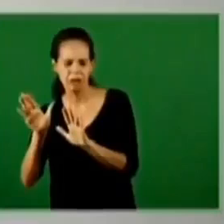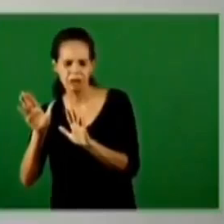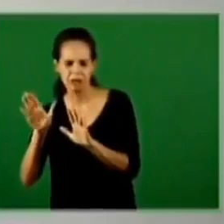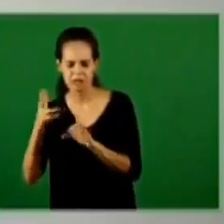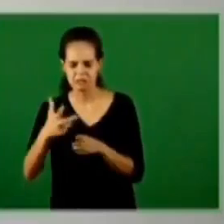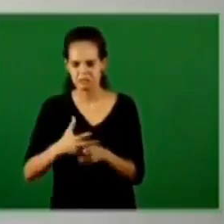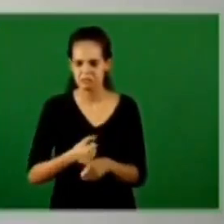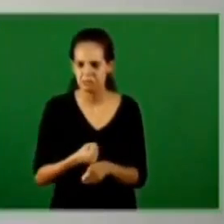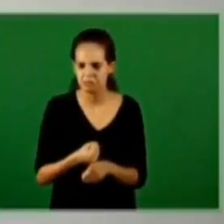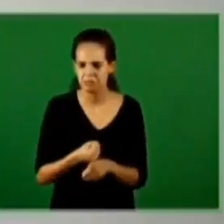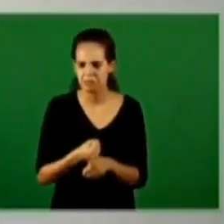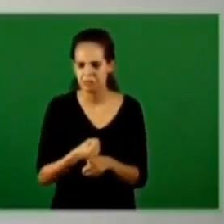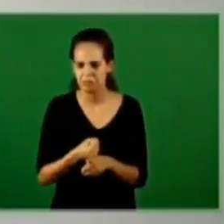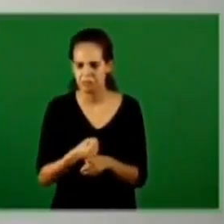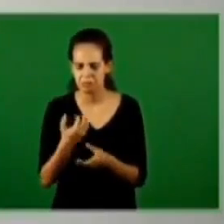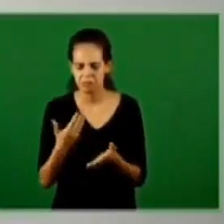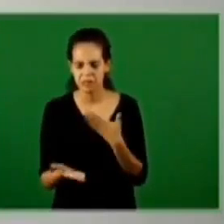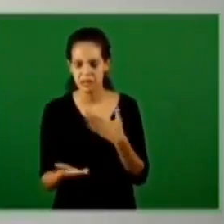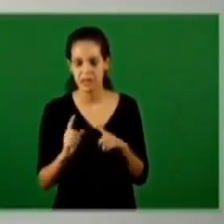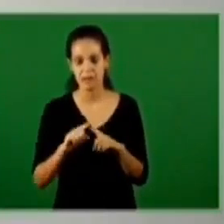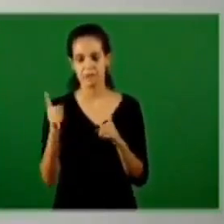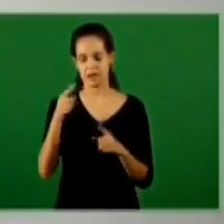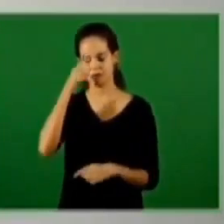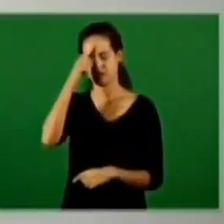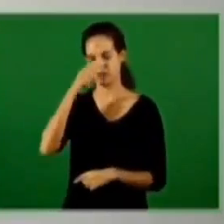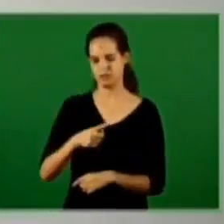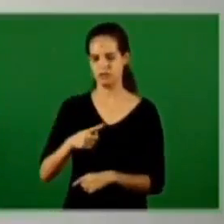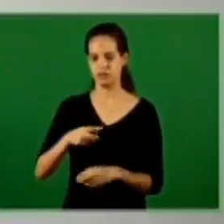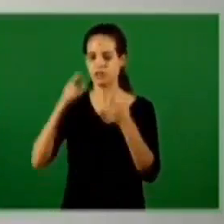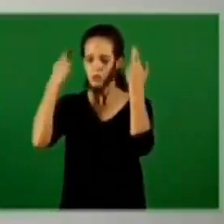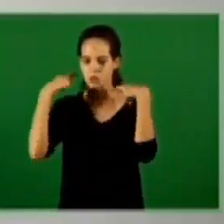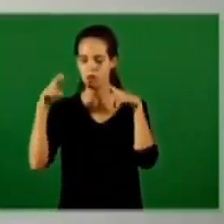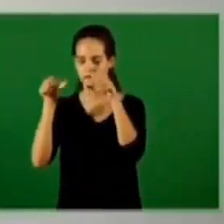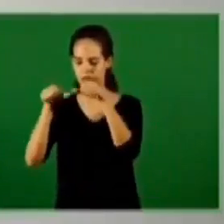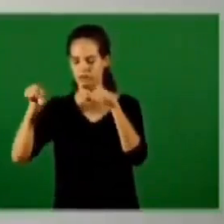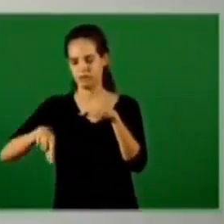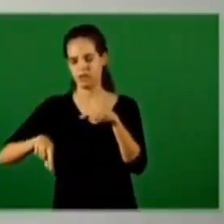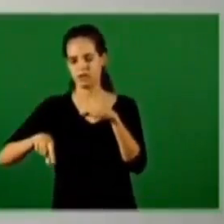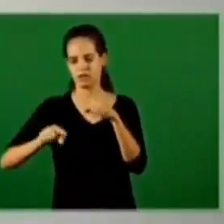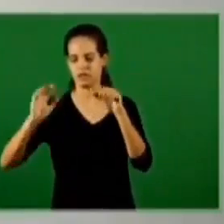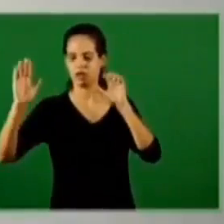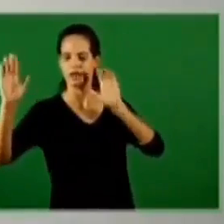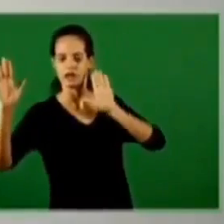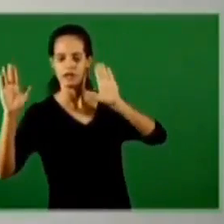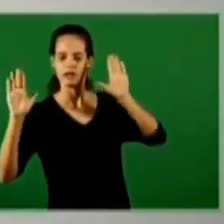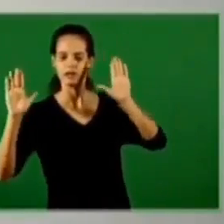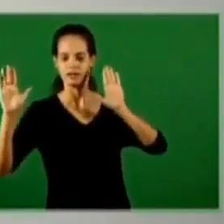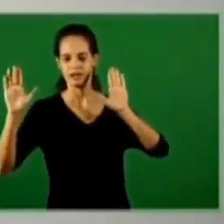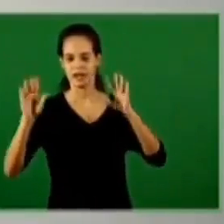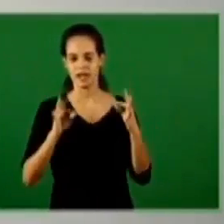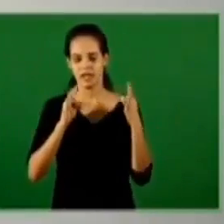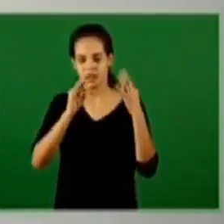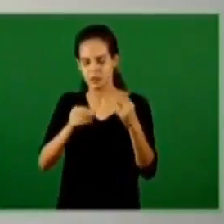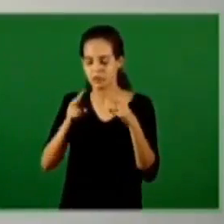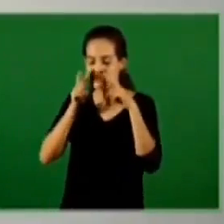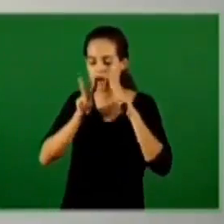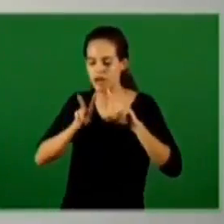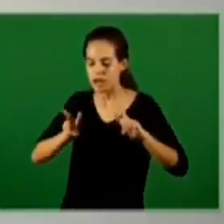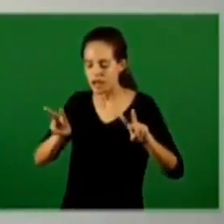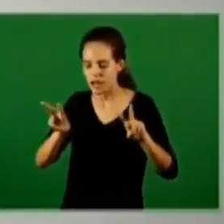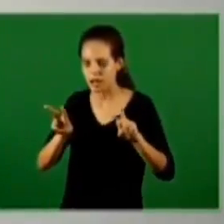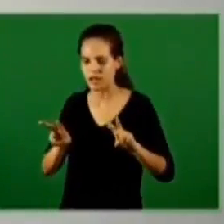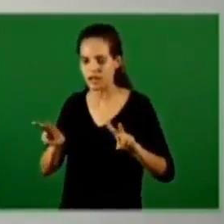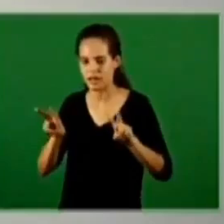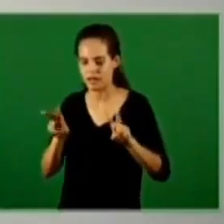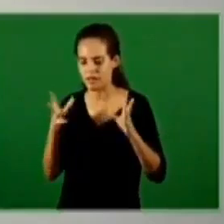to lose it badly. But the order was that the lamb had to remain there. And they were all amazed